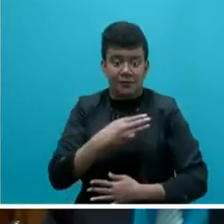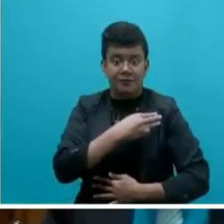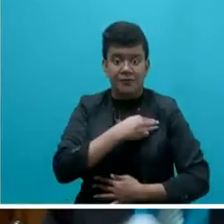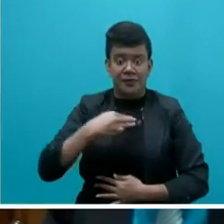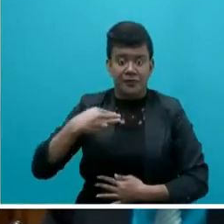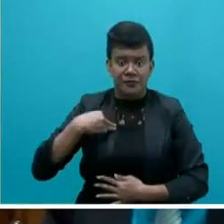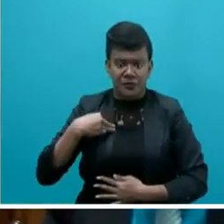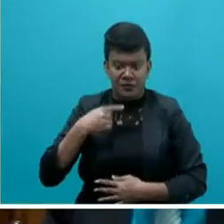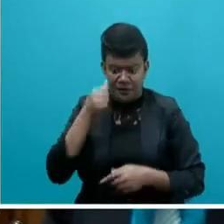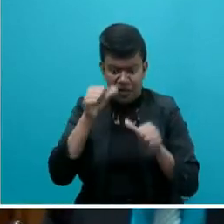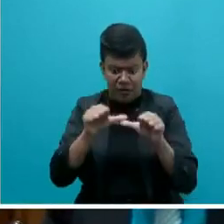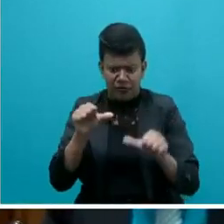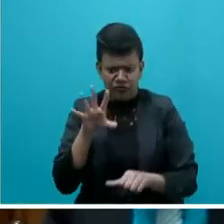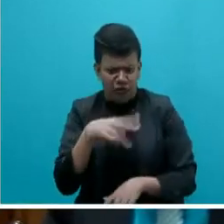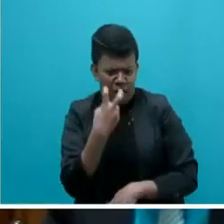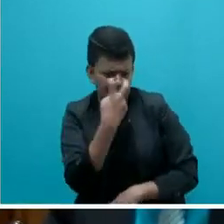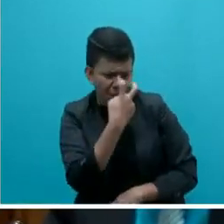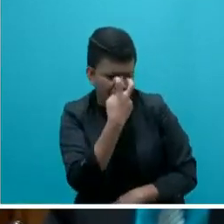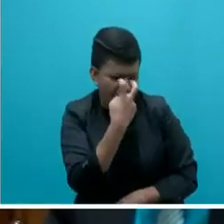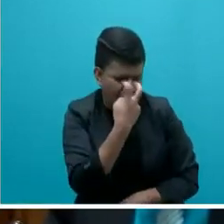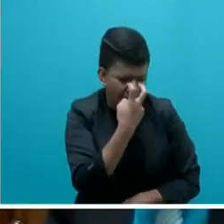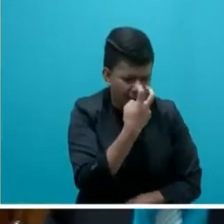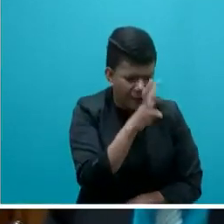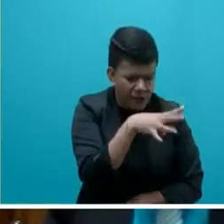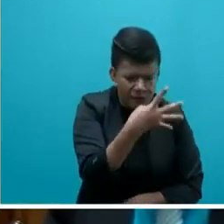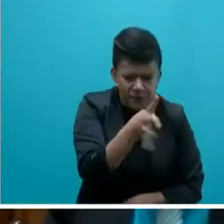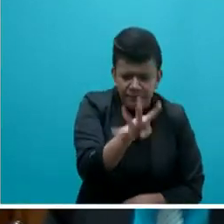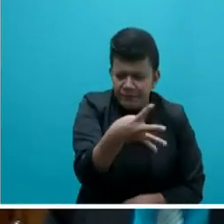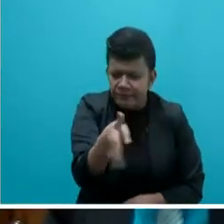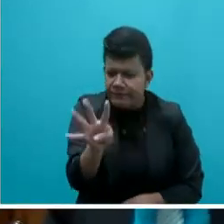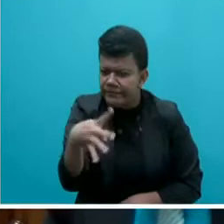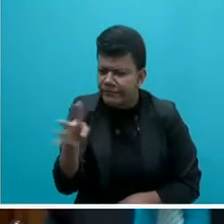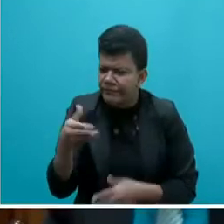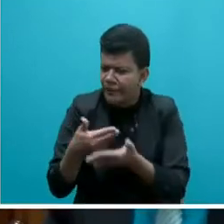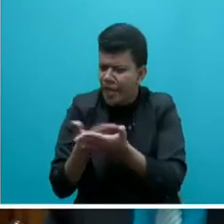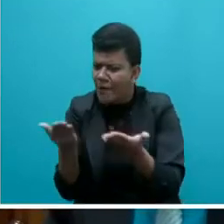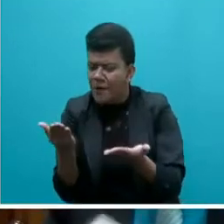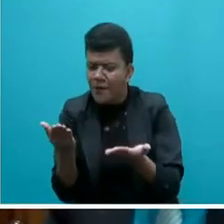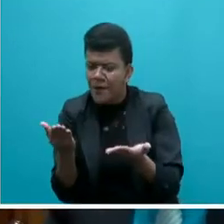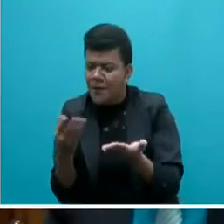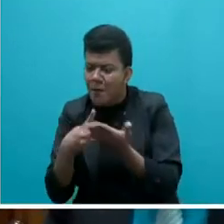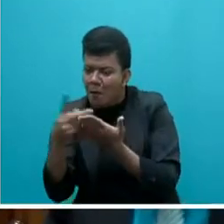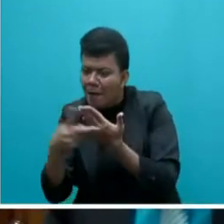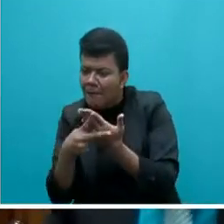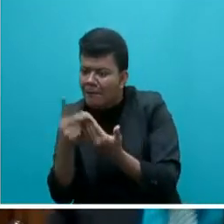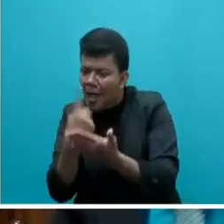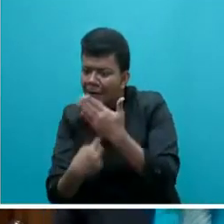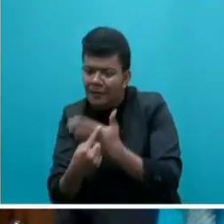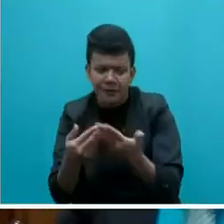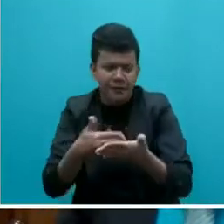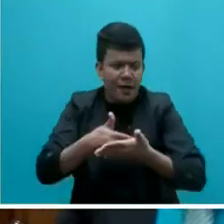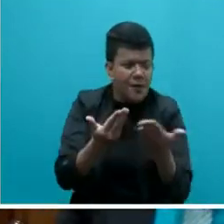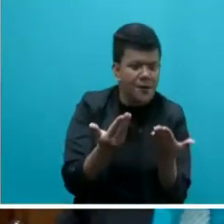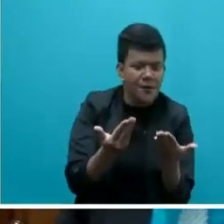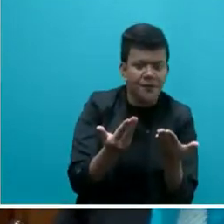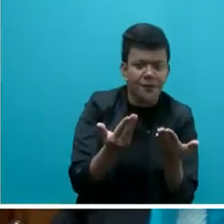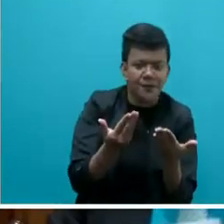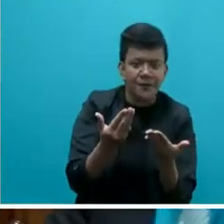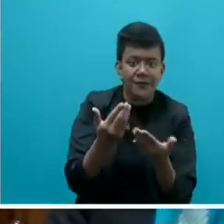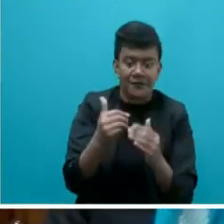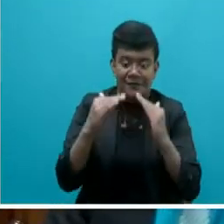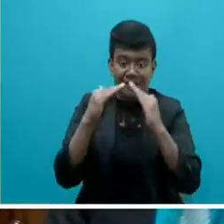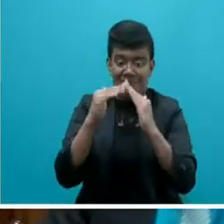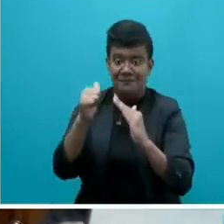gardeners' activities and evaluate the impact of the program. I wish to further enlighten the House that Backyard Gardening Initiative of Ministry